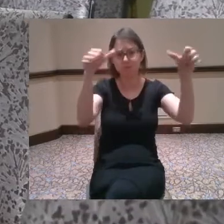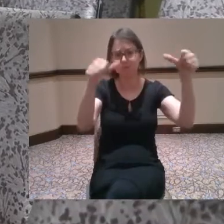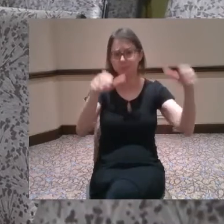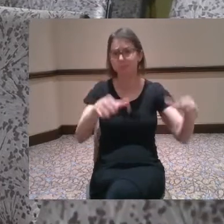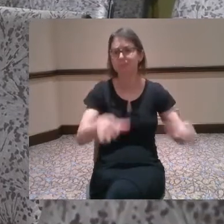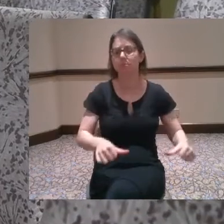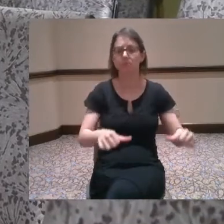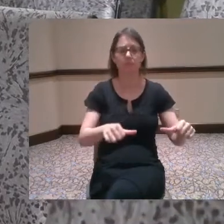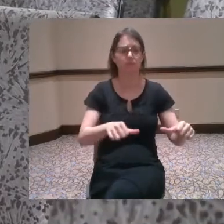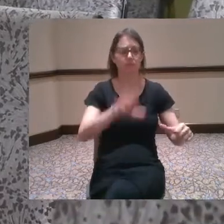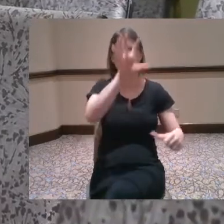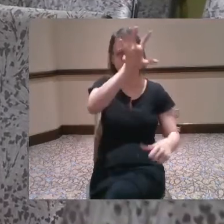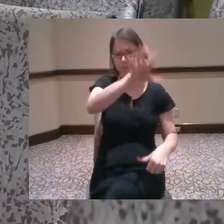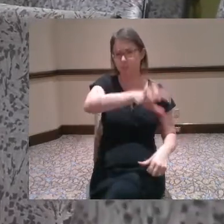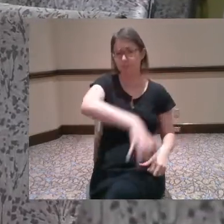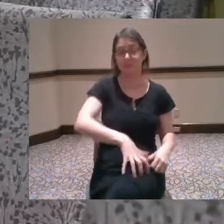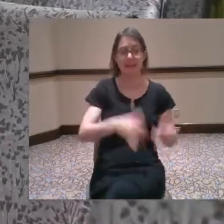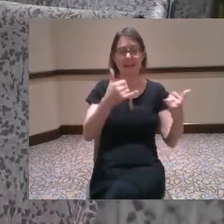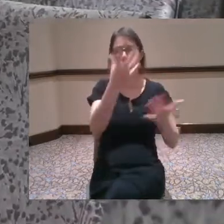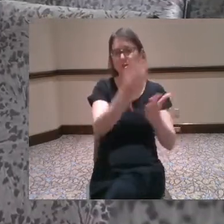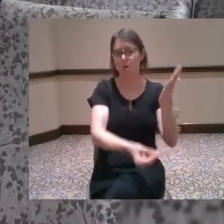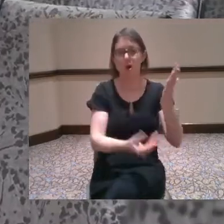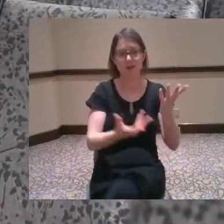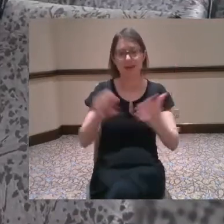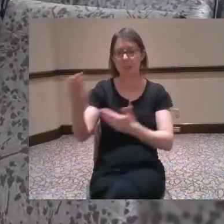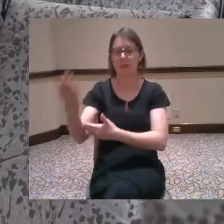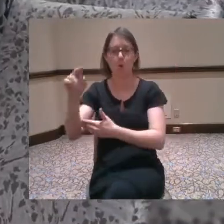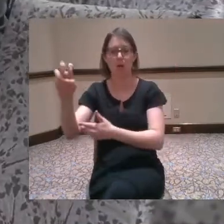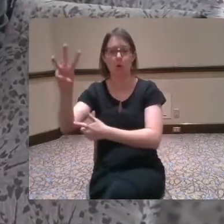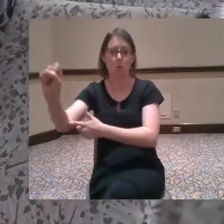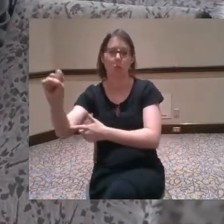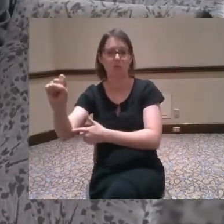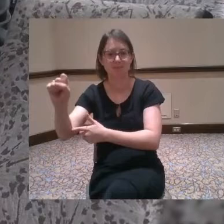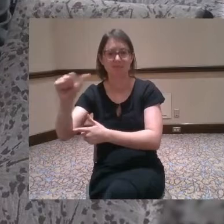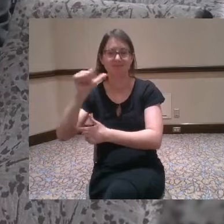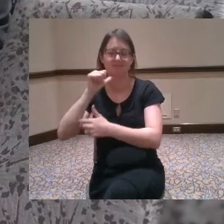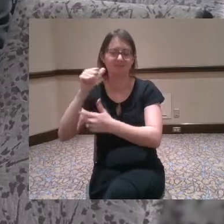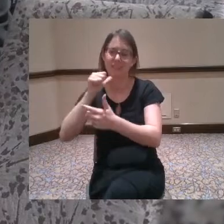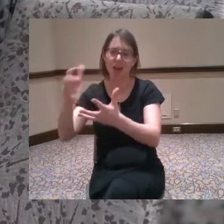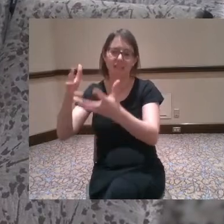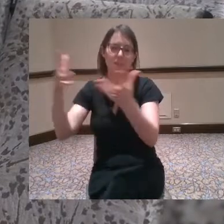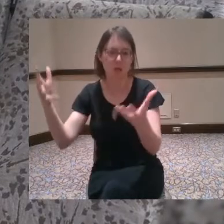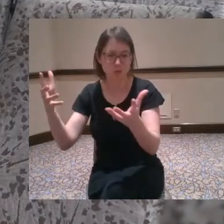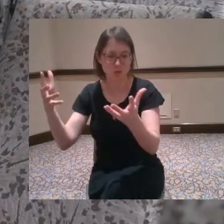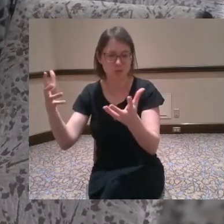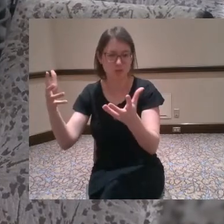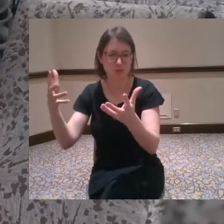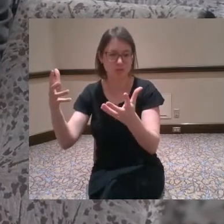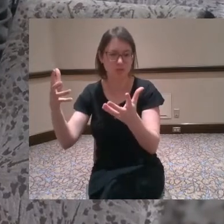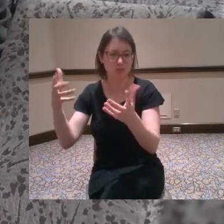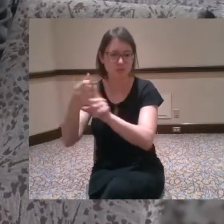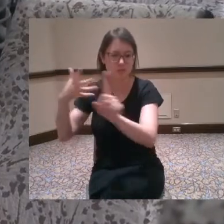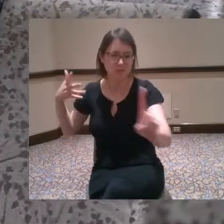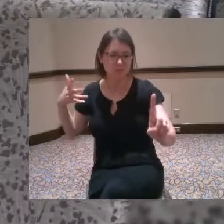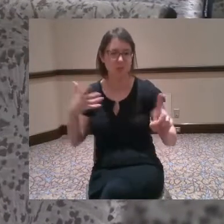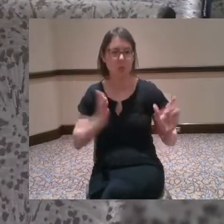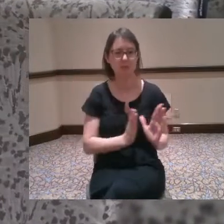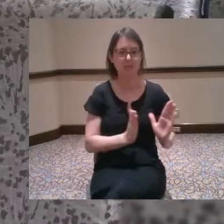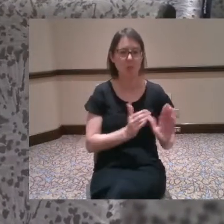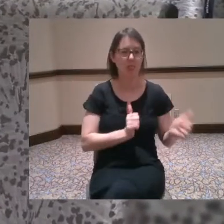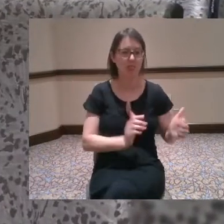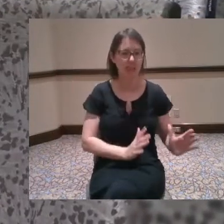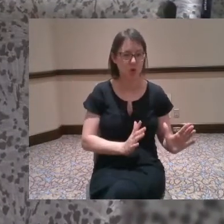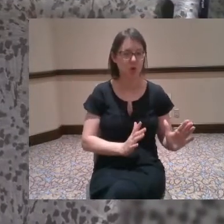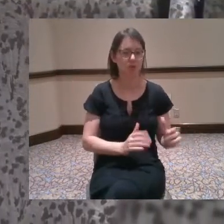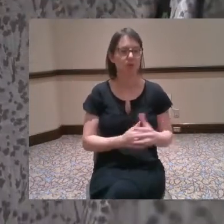so perhaps than maybe the Dallas Morning News. And it was also through that coverage, and also coverage from the Morning News,